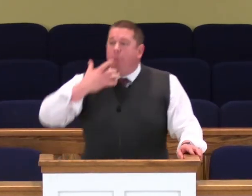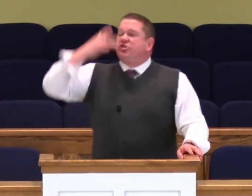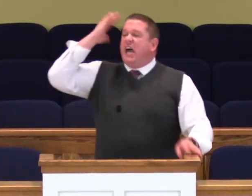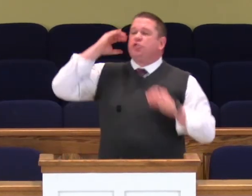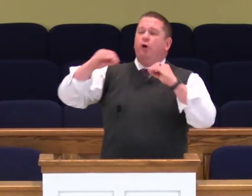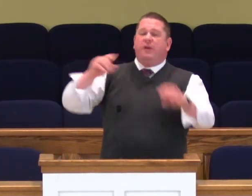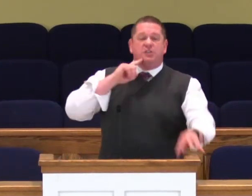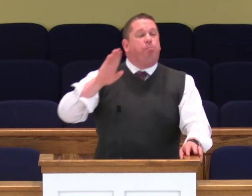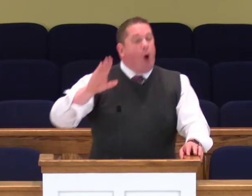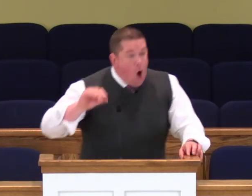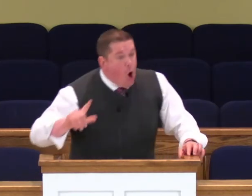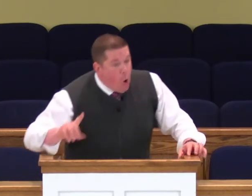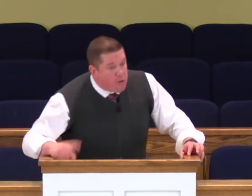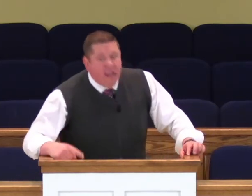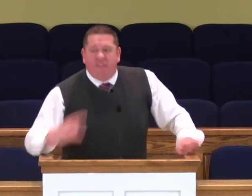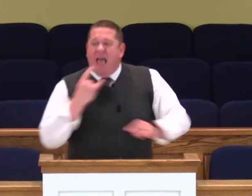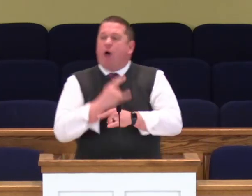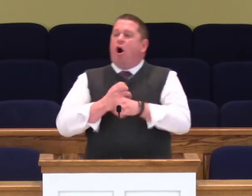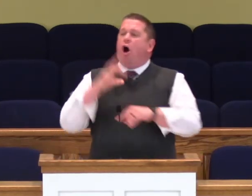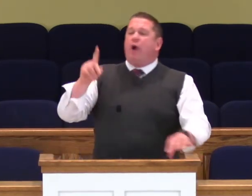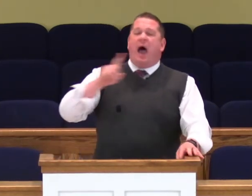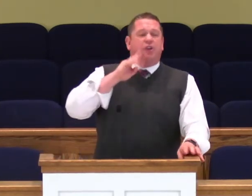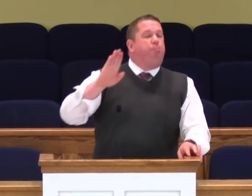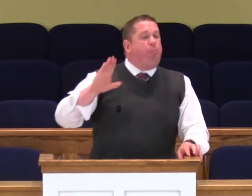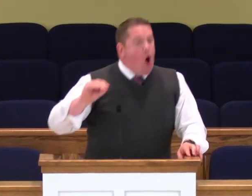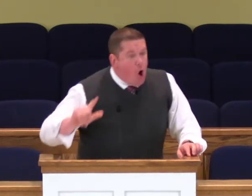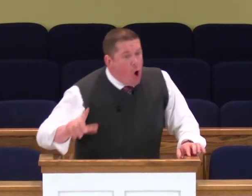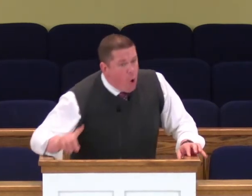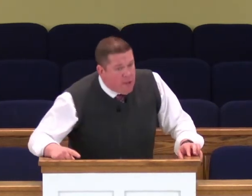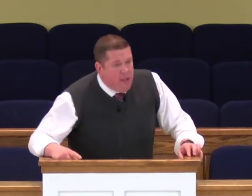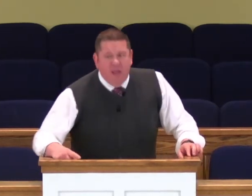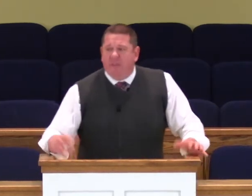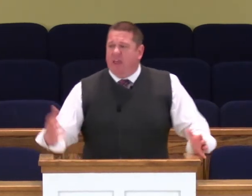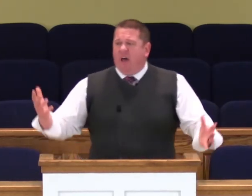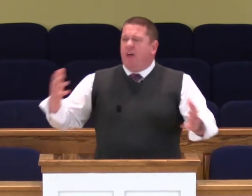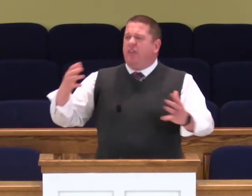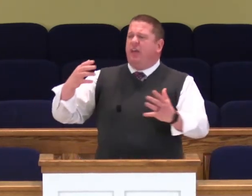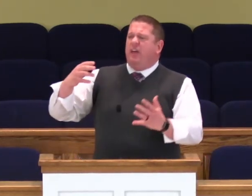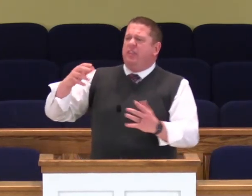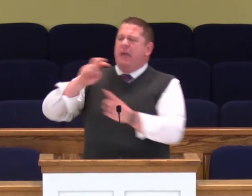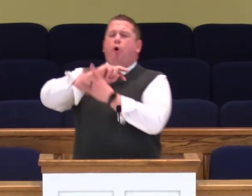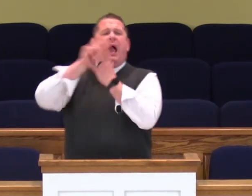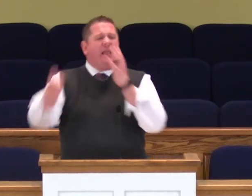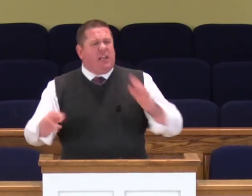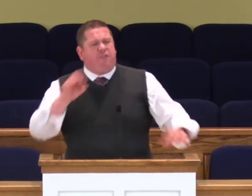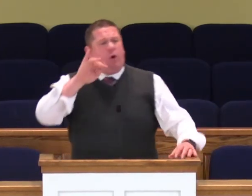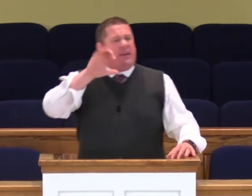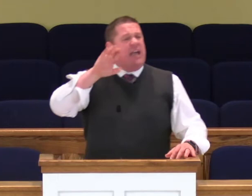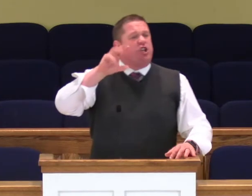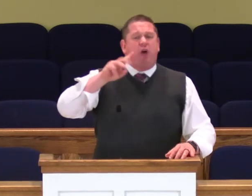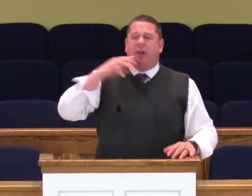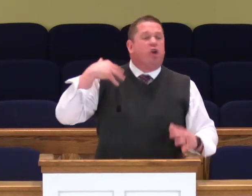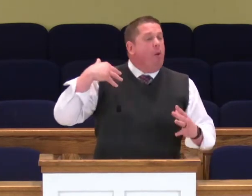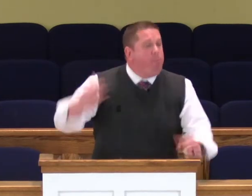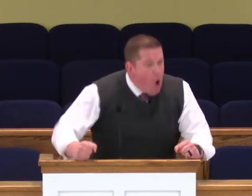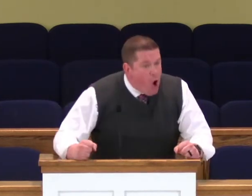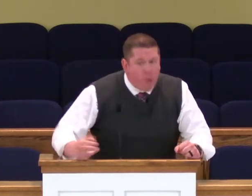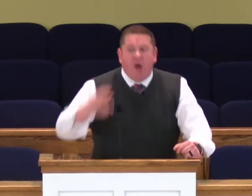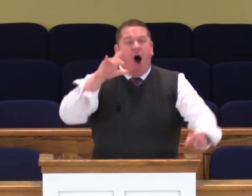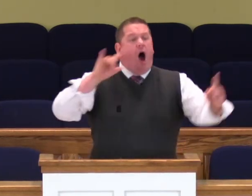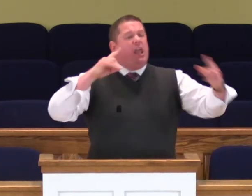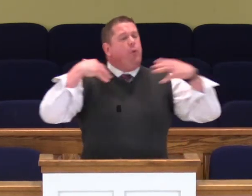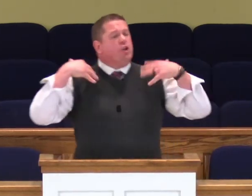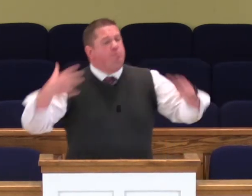The homosexual movement is bold. The alcohol crowd is bold. The immorality and fornication crowd is